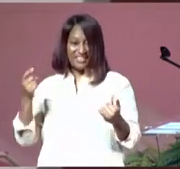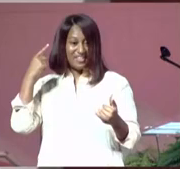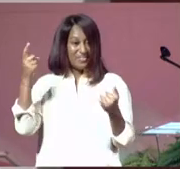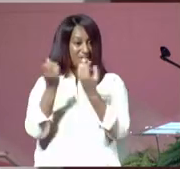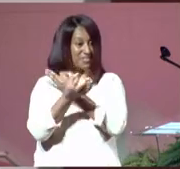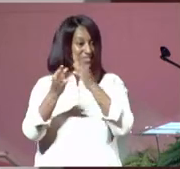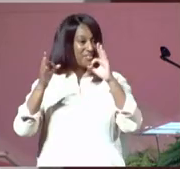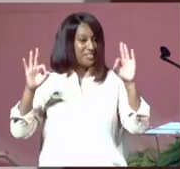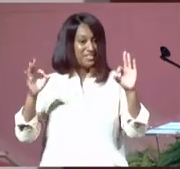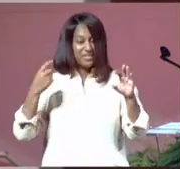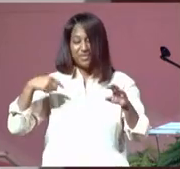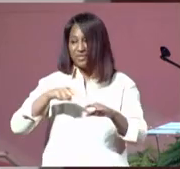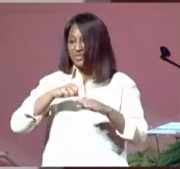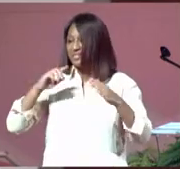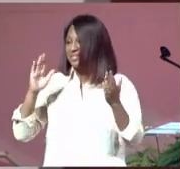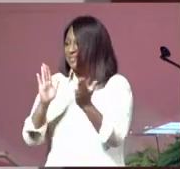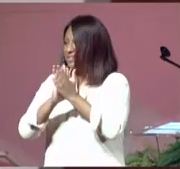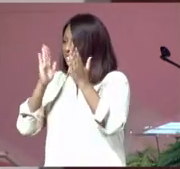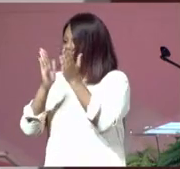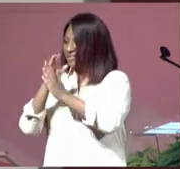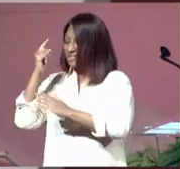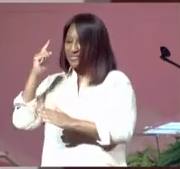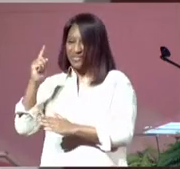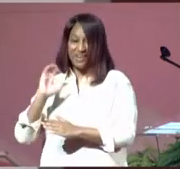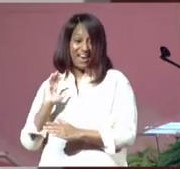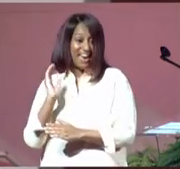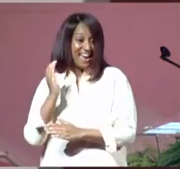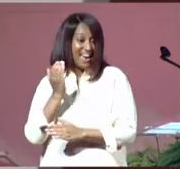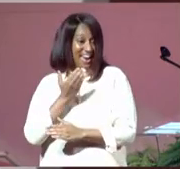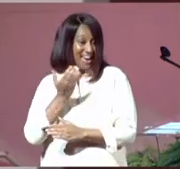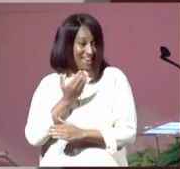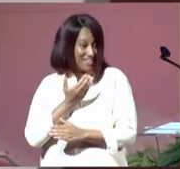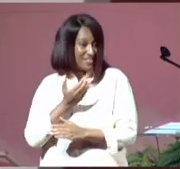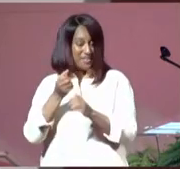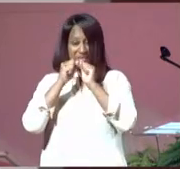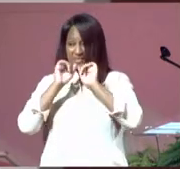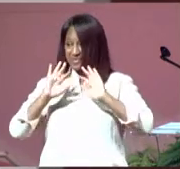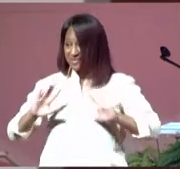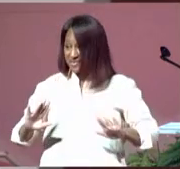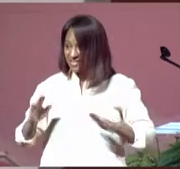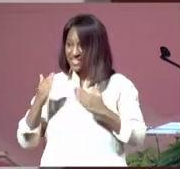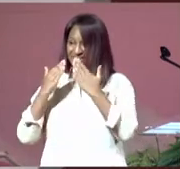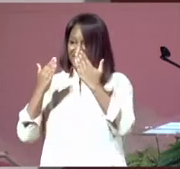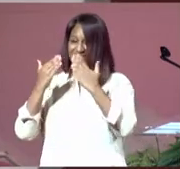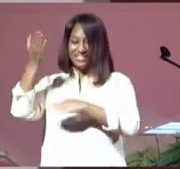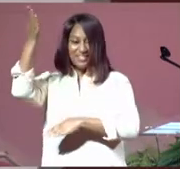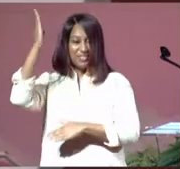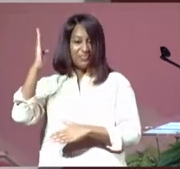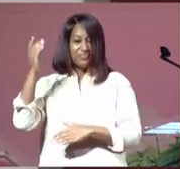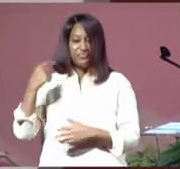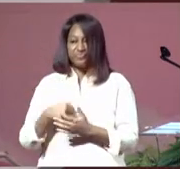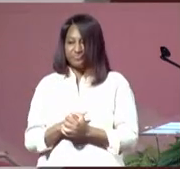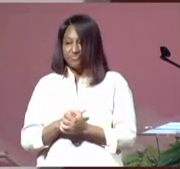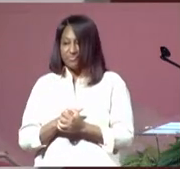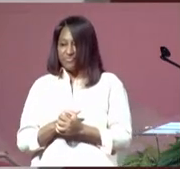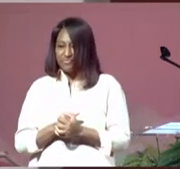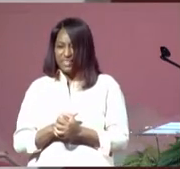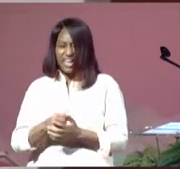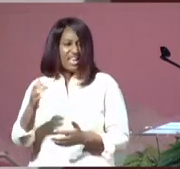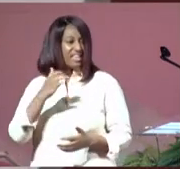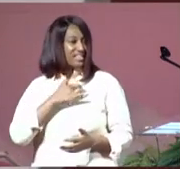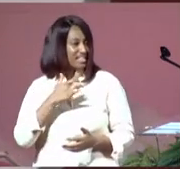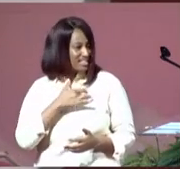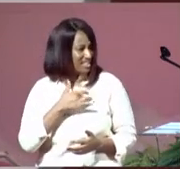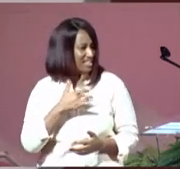deliverance. We're going to praise you in advance for our breakthrough, oh God. Thank you, God. We ask that you massage our hearts on